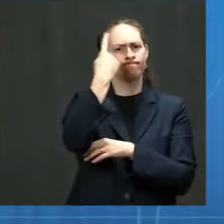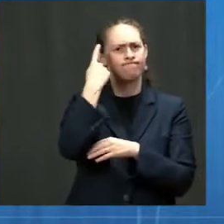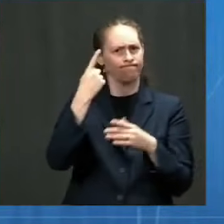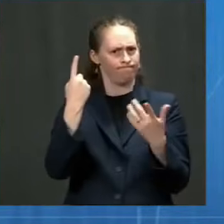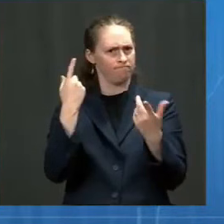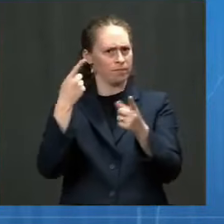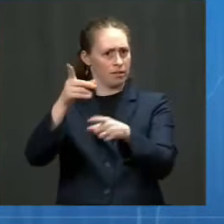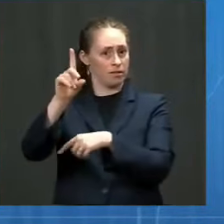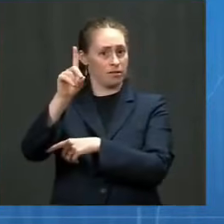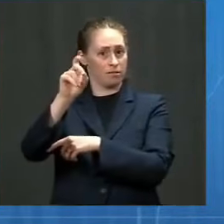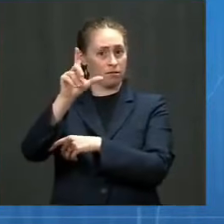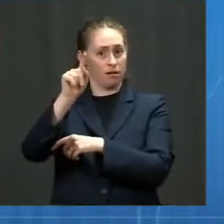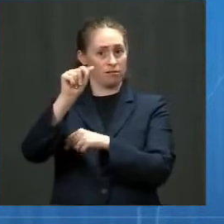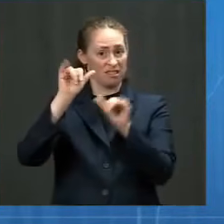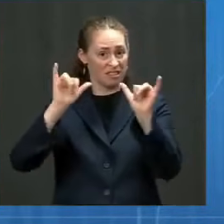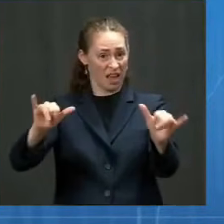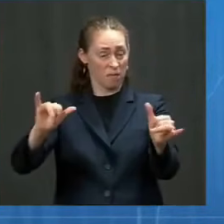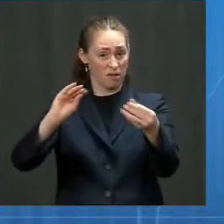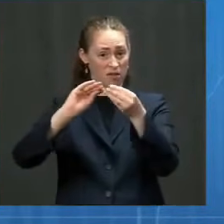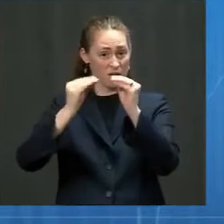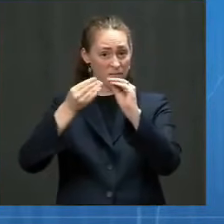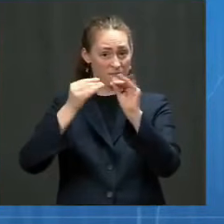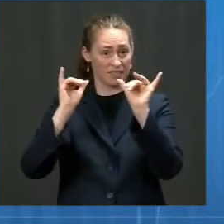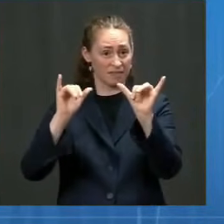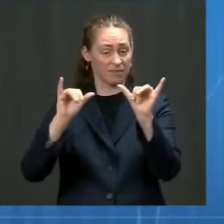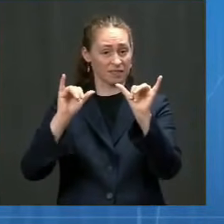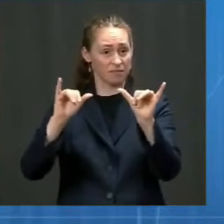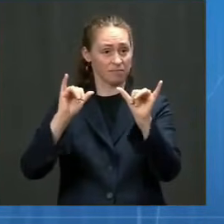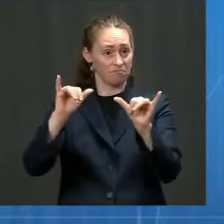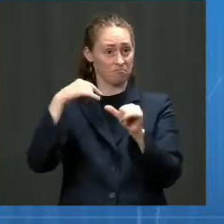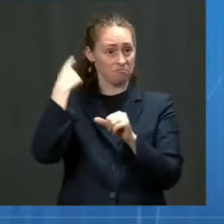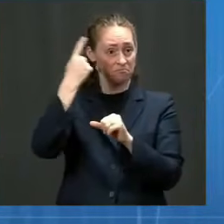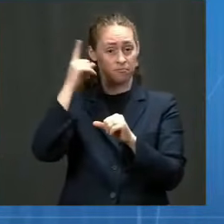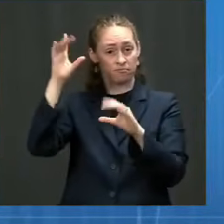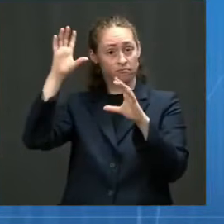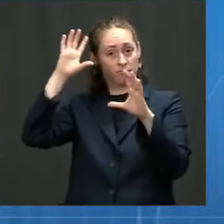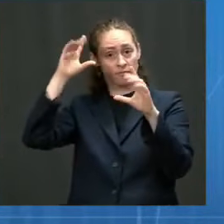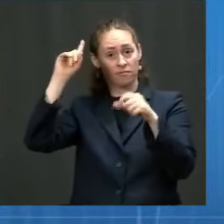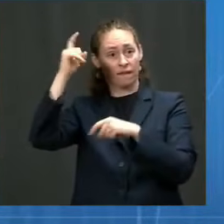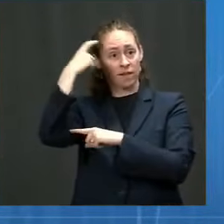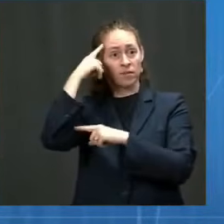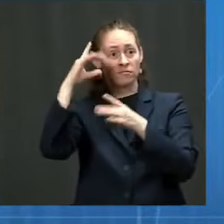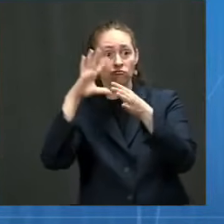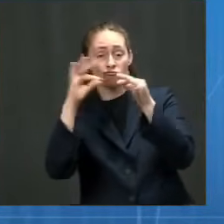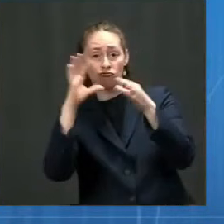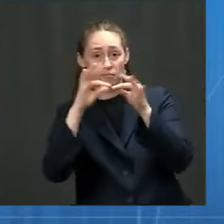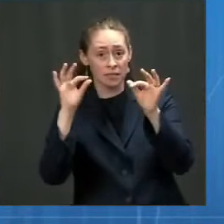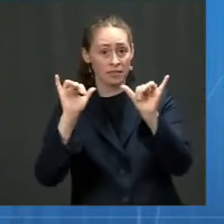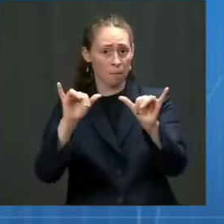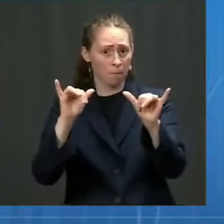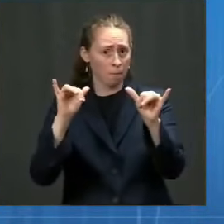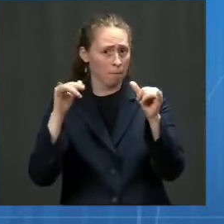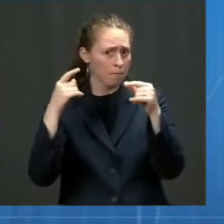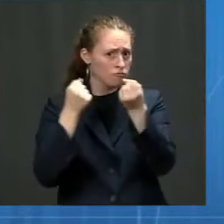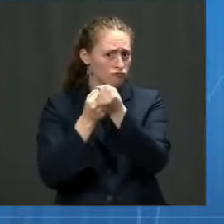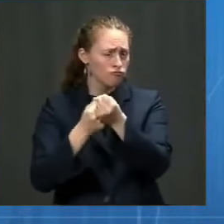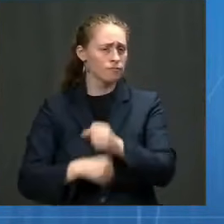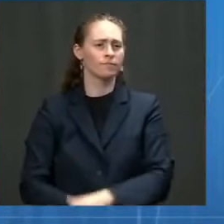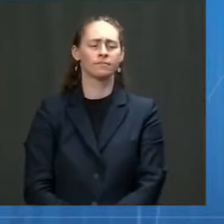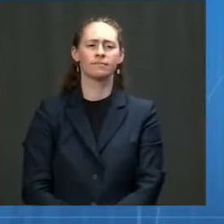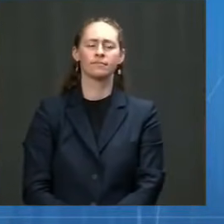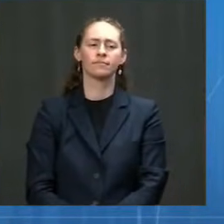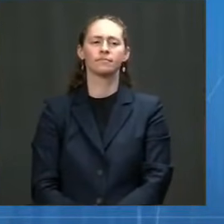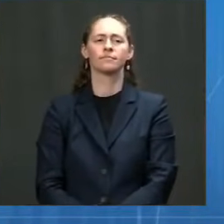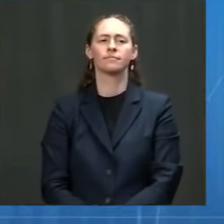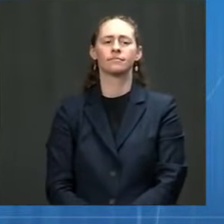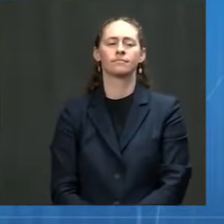these numbers, and do you have government data to back them up? Dr. Walensky. Yes, thank you for that question,